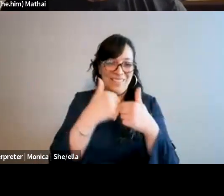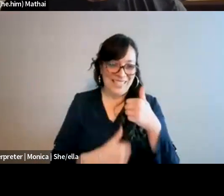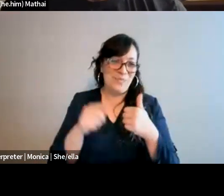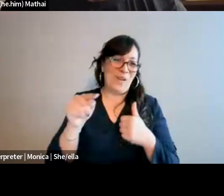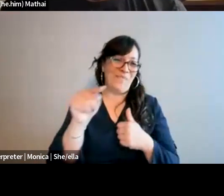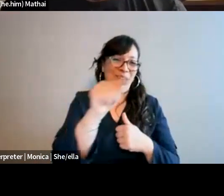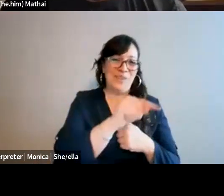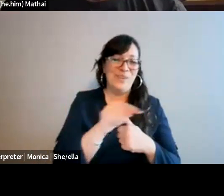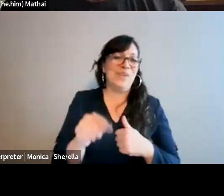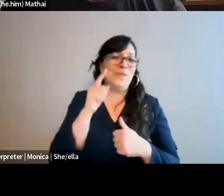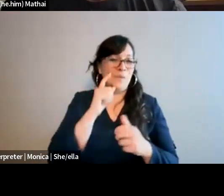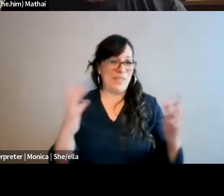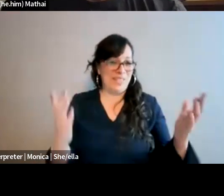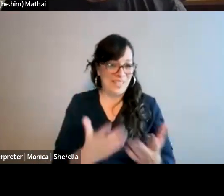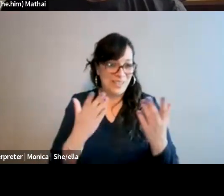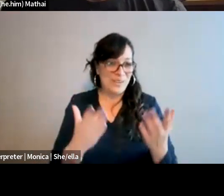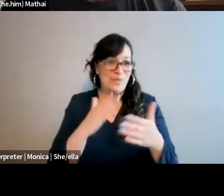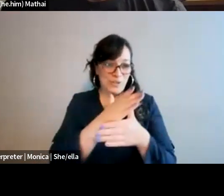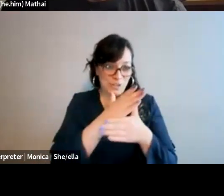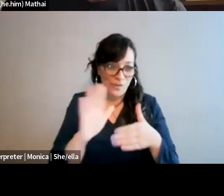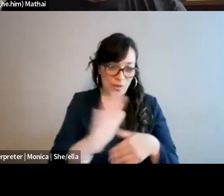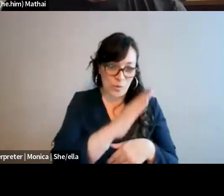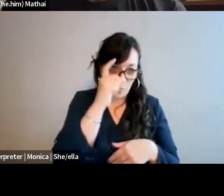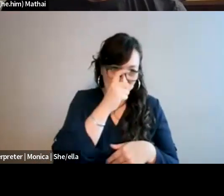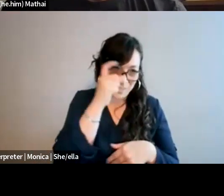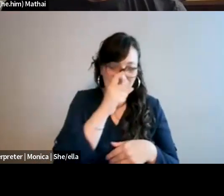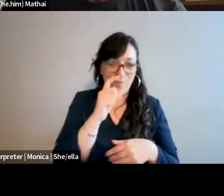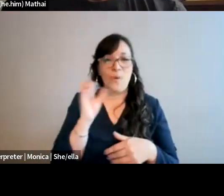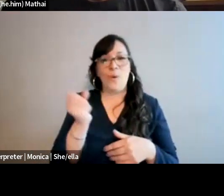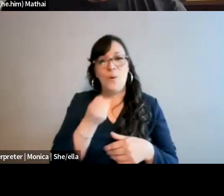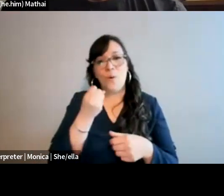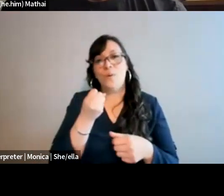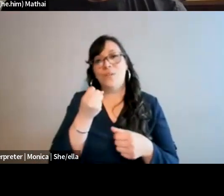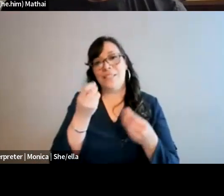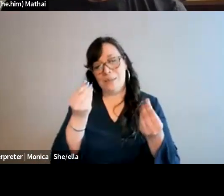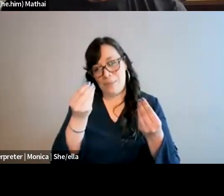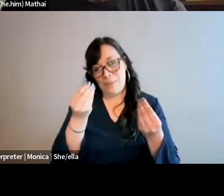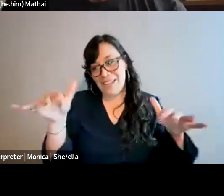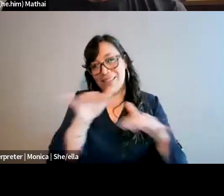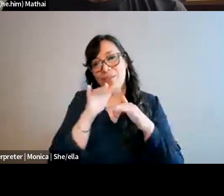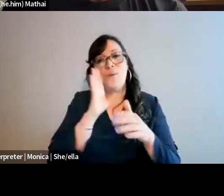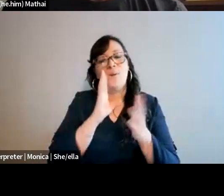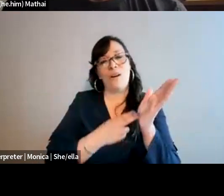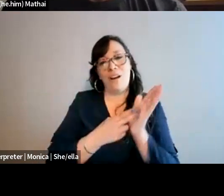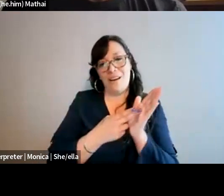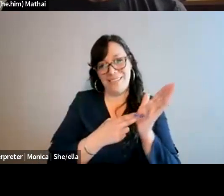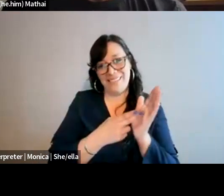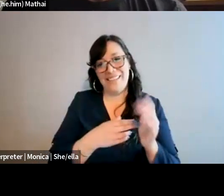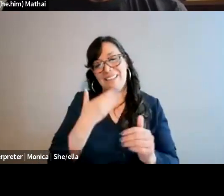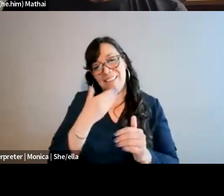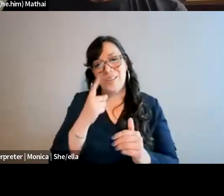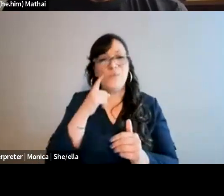you, for being here, for sharing your wisdom, for holding space, for your honesty. Thank you